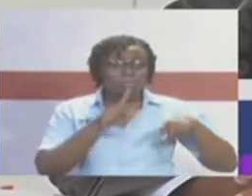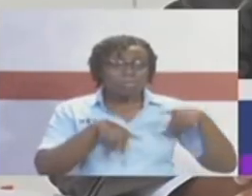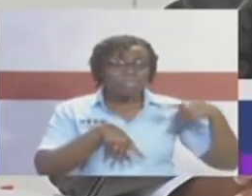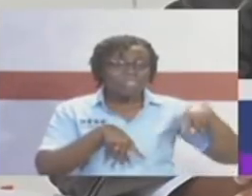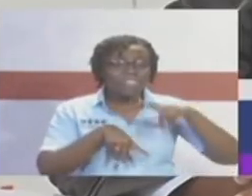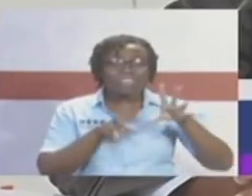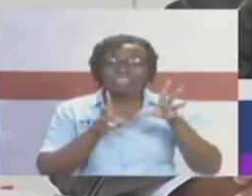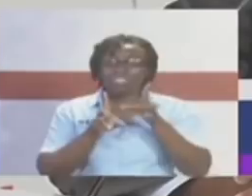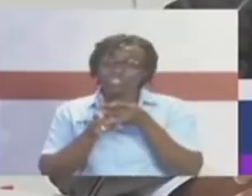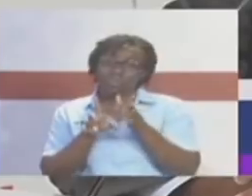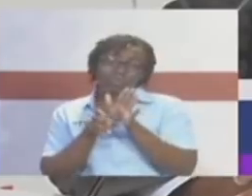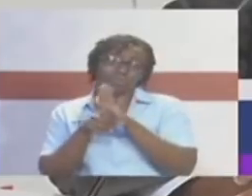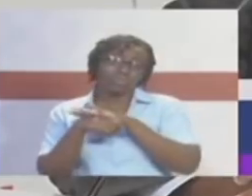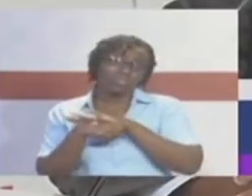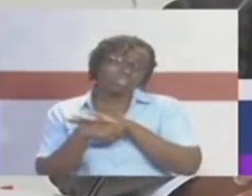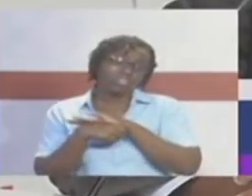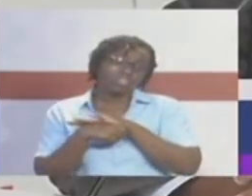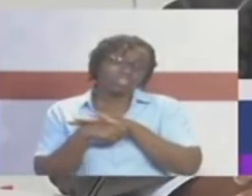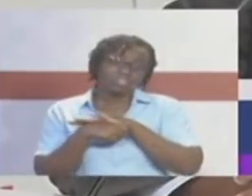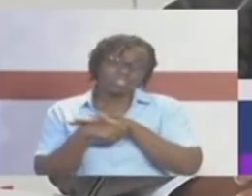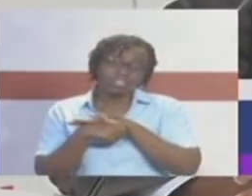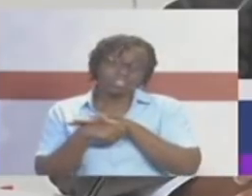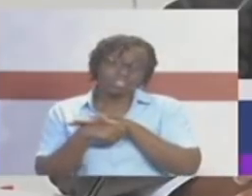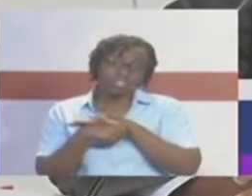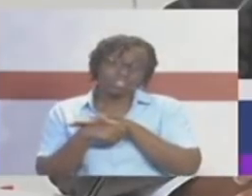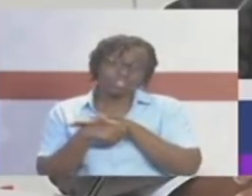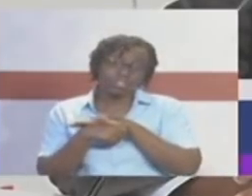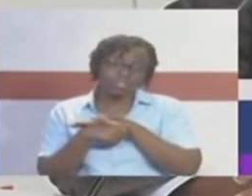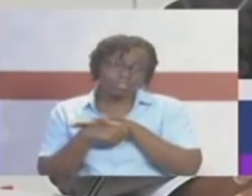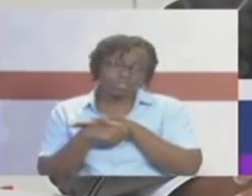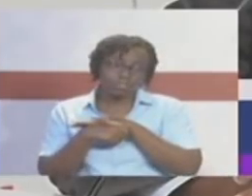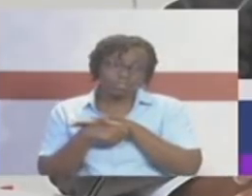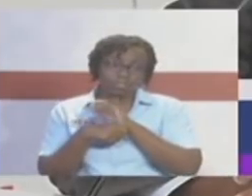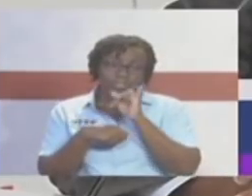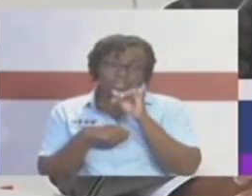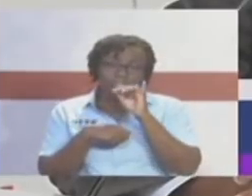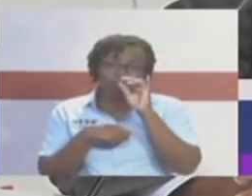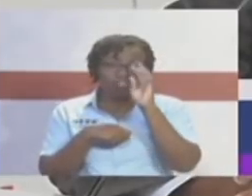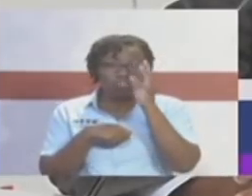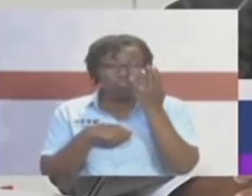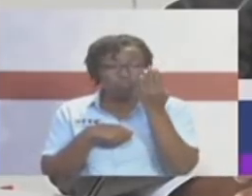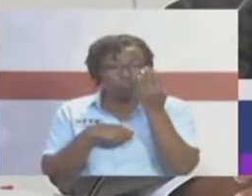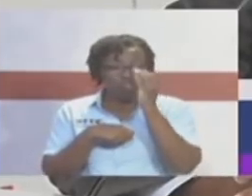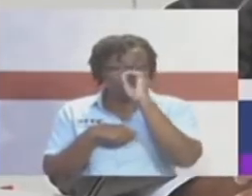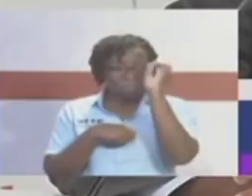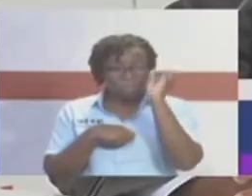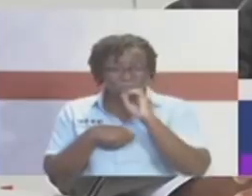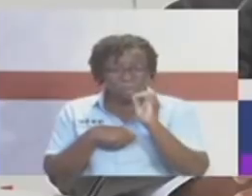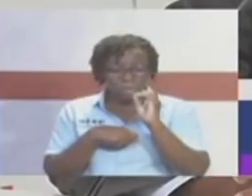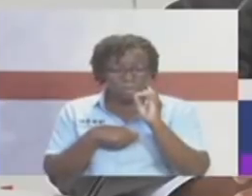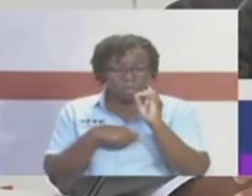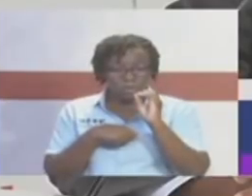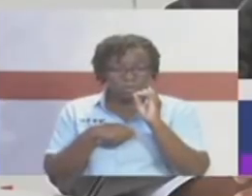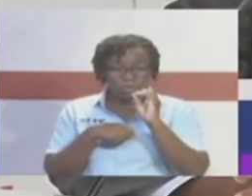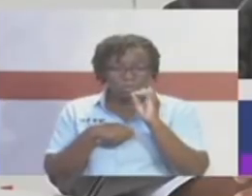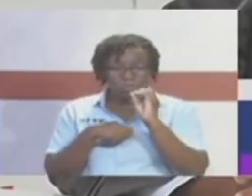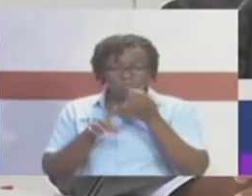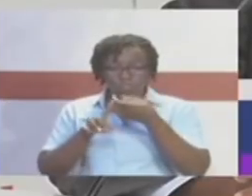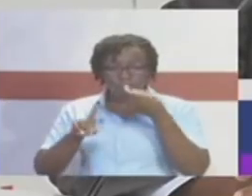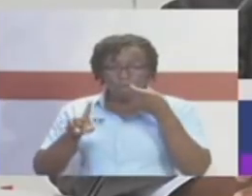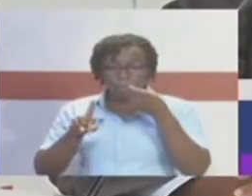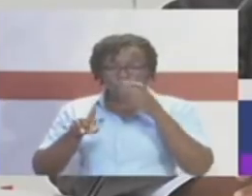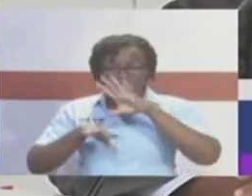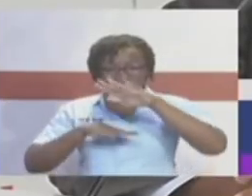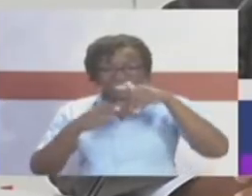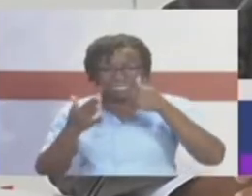dialysis patients, and actually represents 14% of our total dialysis population.